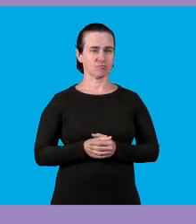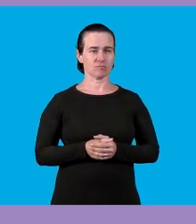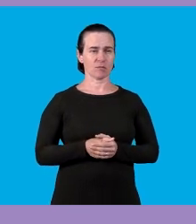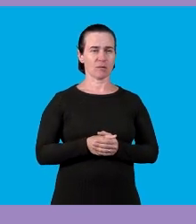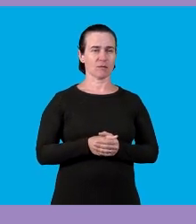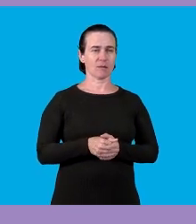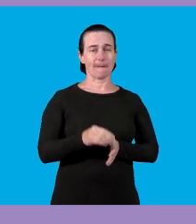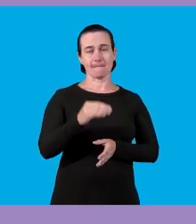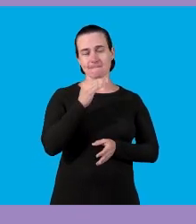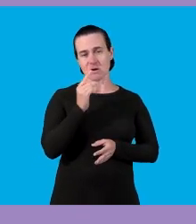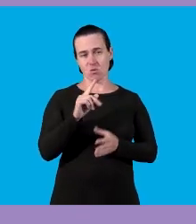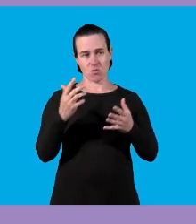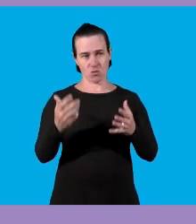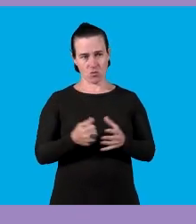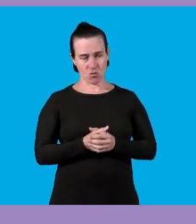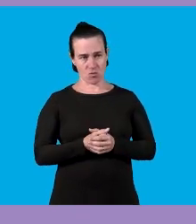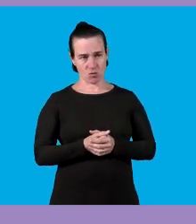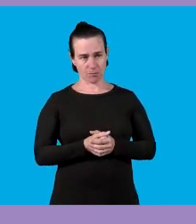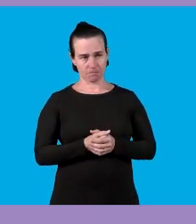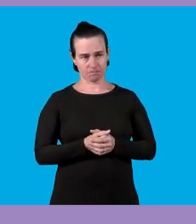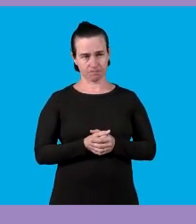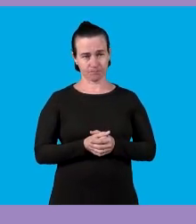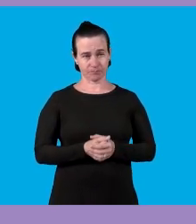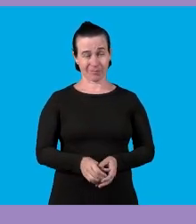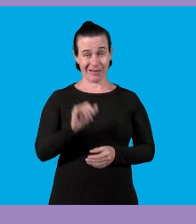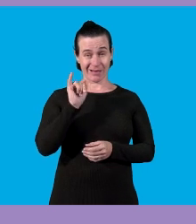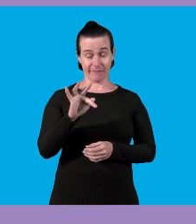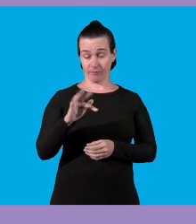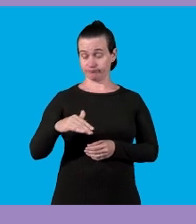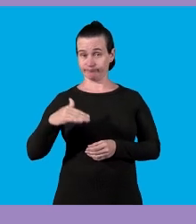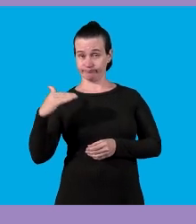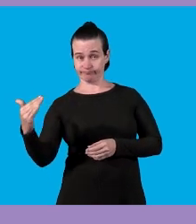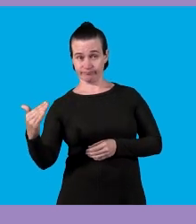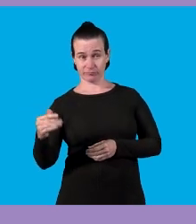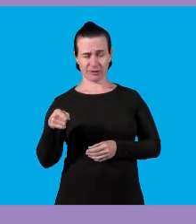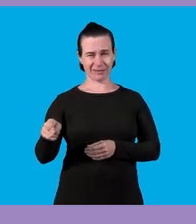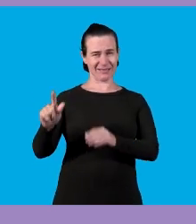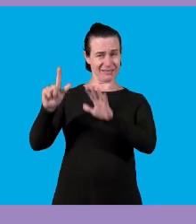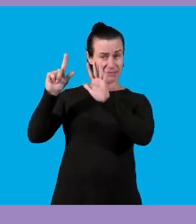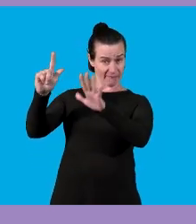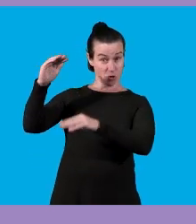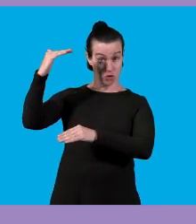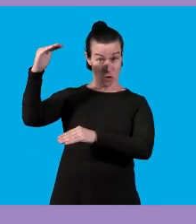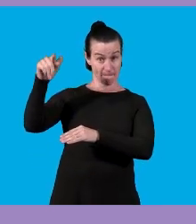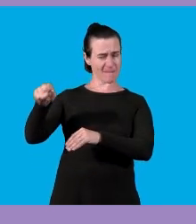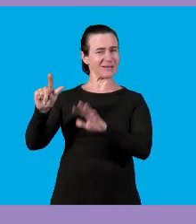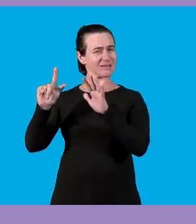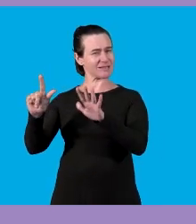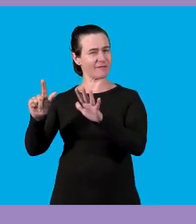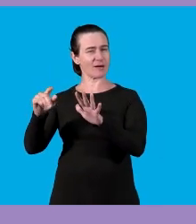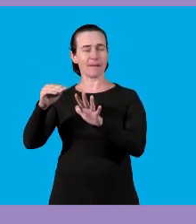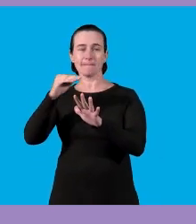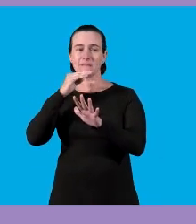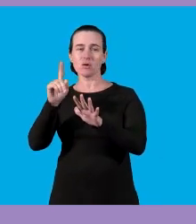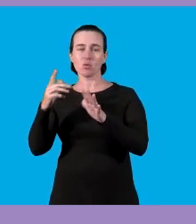the denominator is multiplied the numerator by 2. So if on the right I have a denominator of 7, therefore